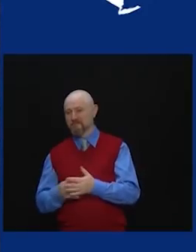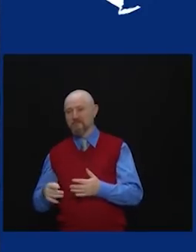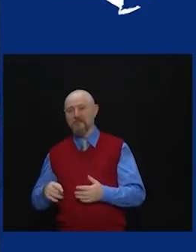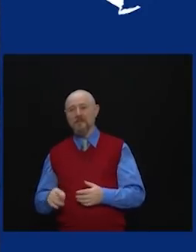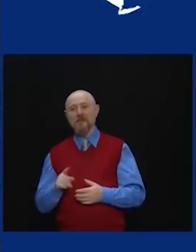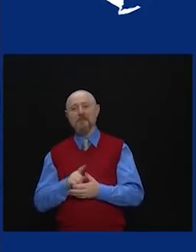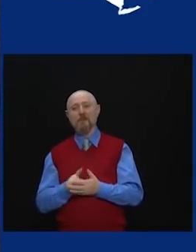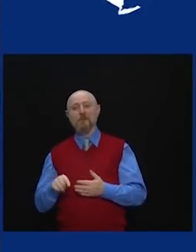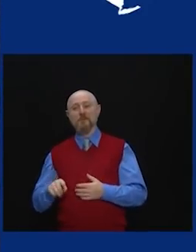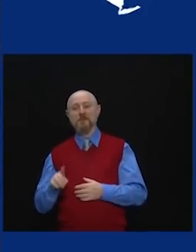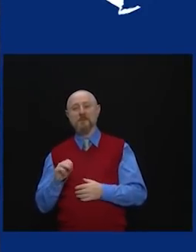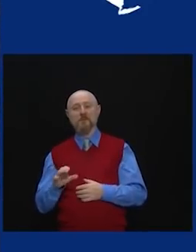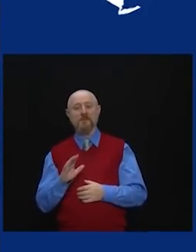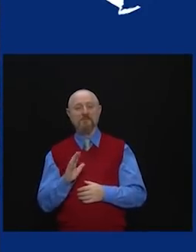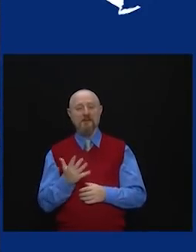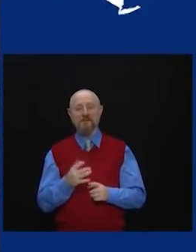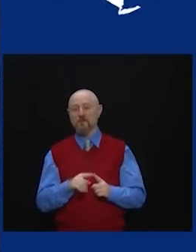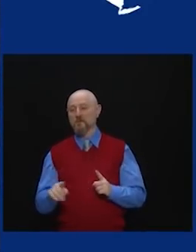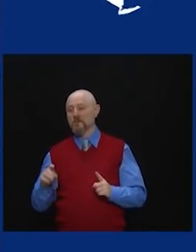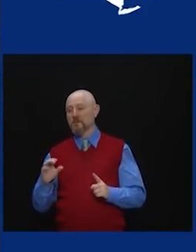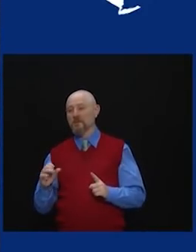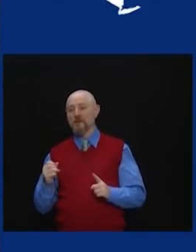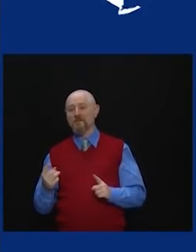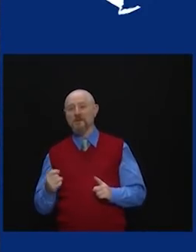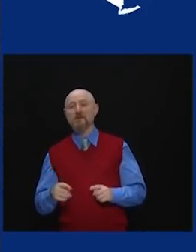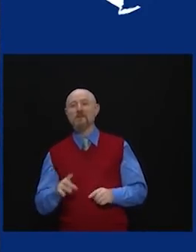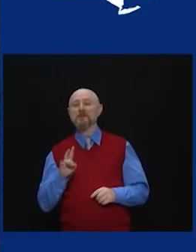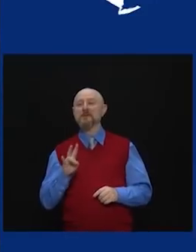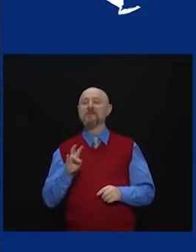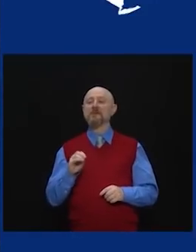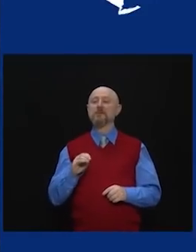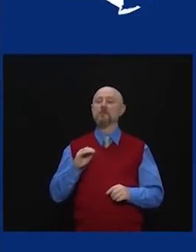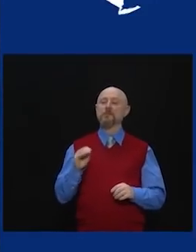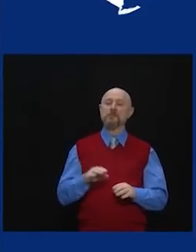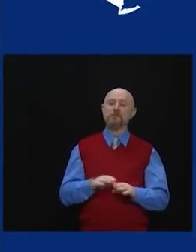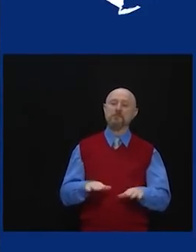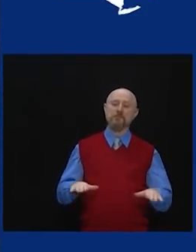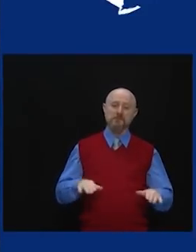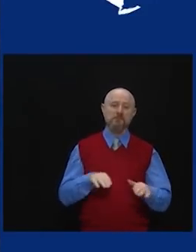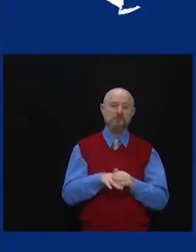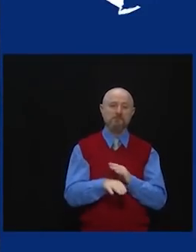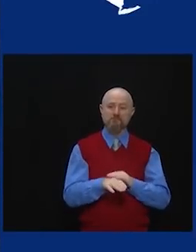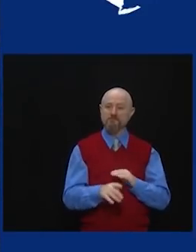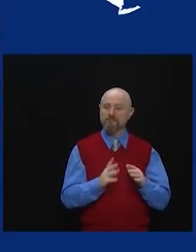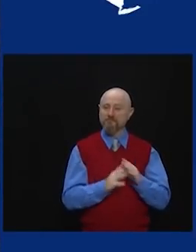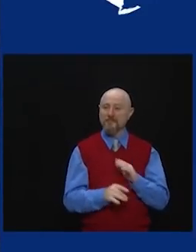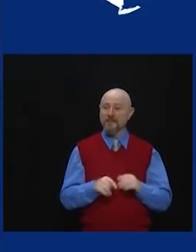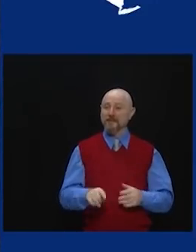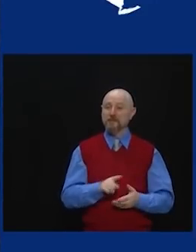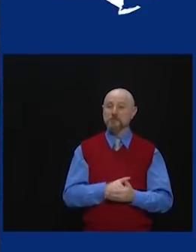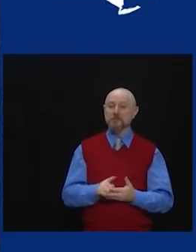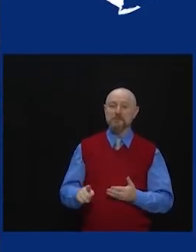11th. There were 70 pediatric admissions. And in this week, beginning December 26th, there have been so